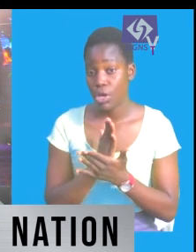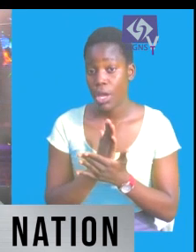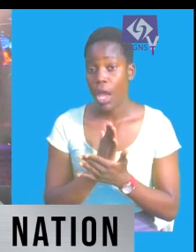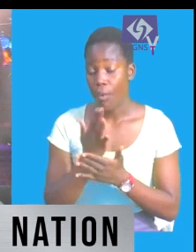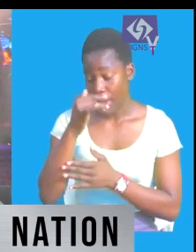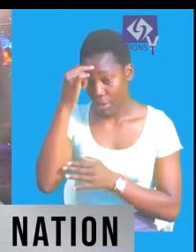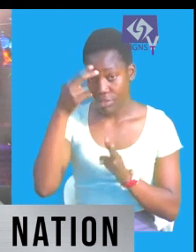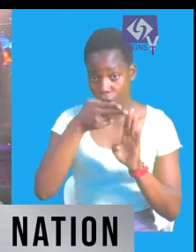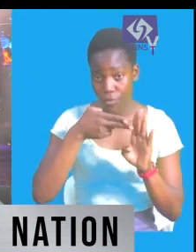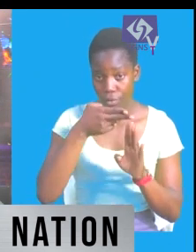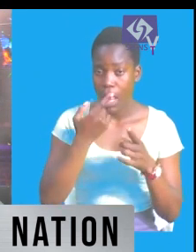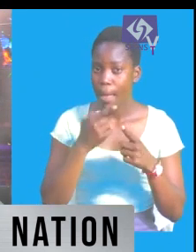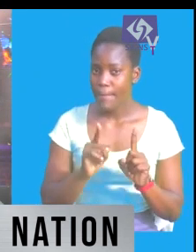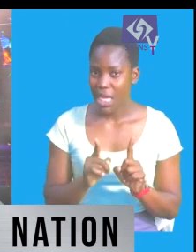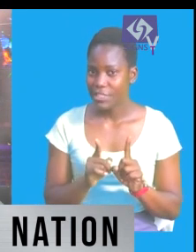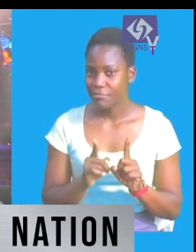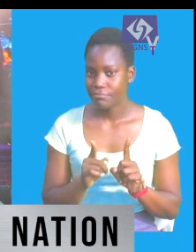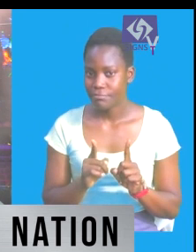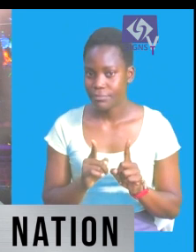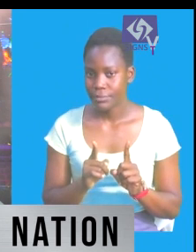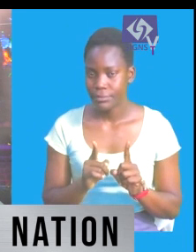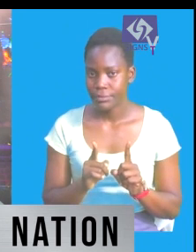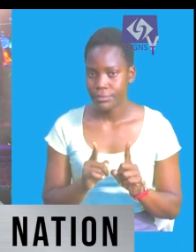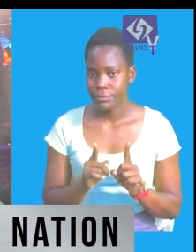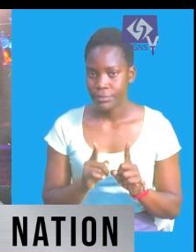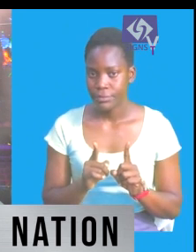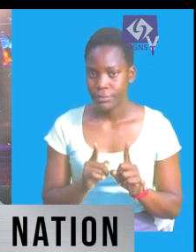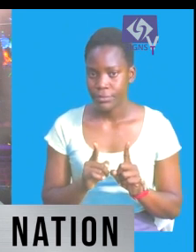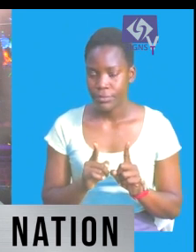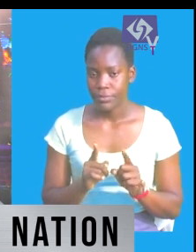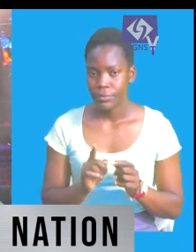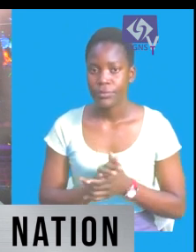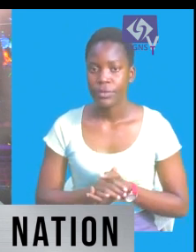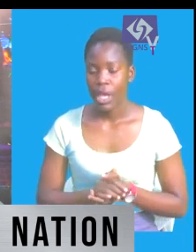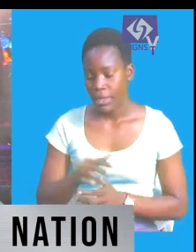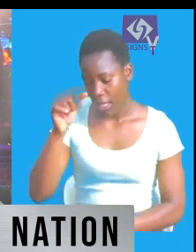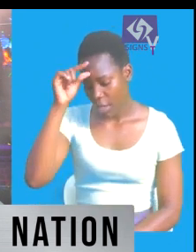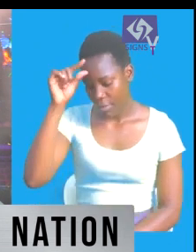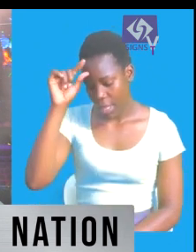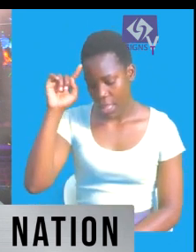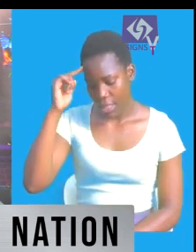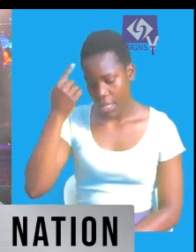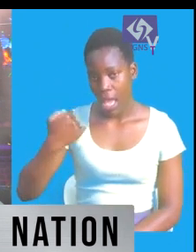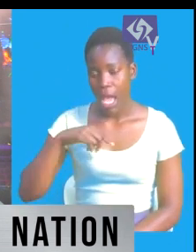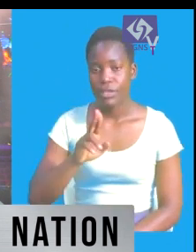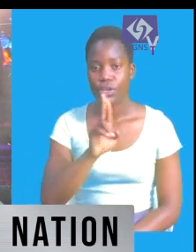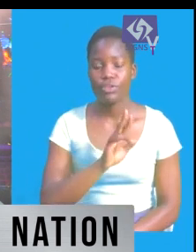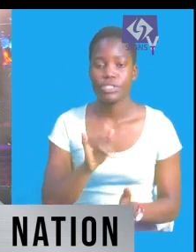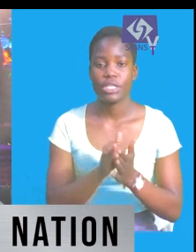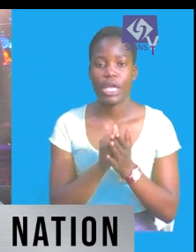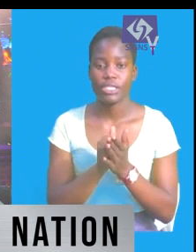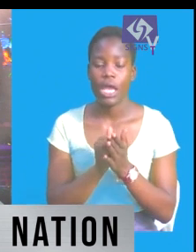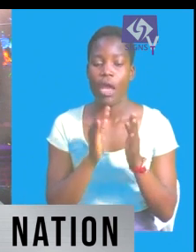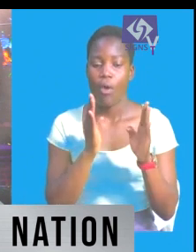fuel. But again, I'm not the government, but I think we are using that to hide. We